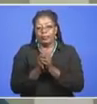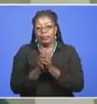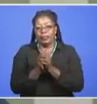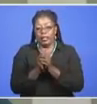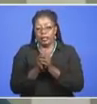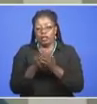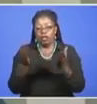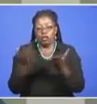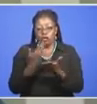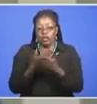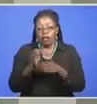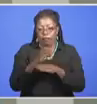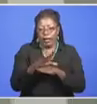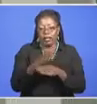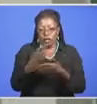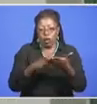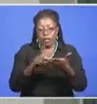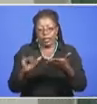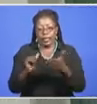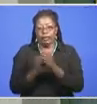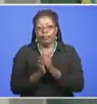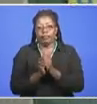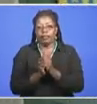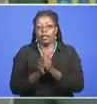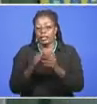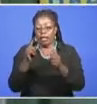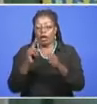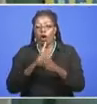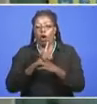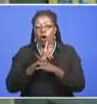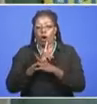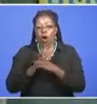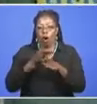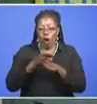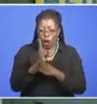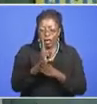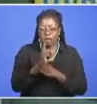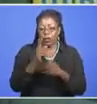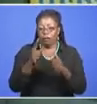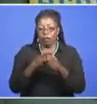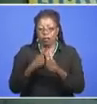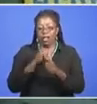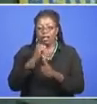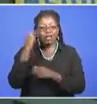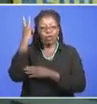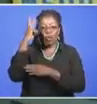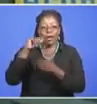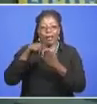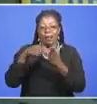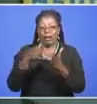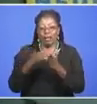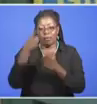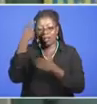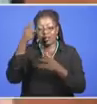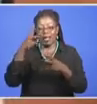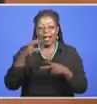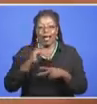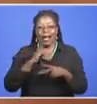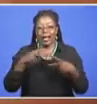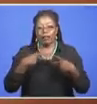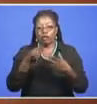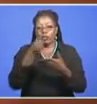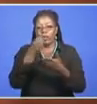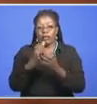cost-wise. To be honest with you, when it first was implemented, I didn't worry about it because I got to eat.